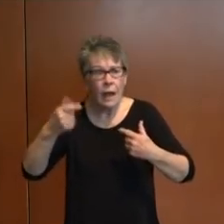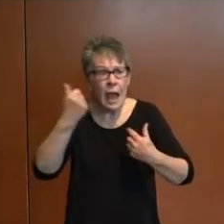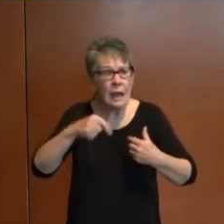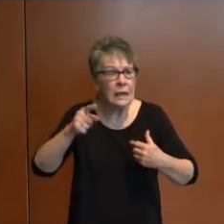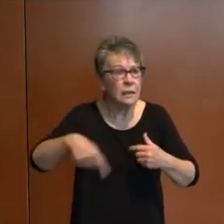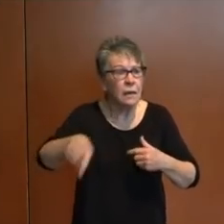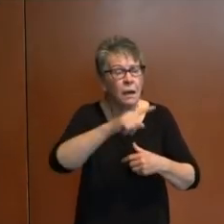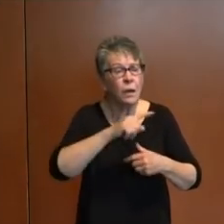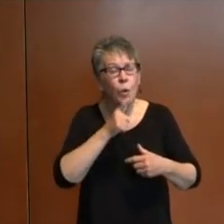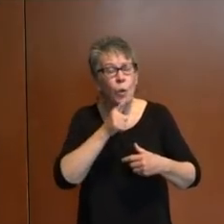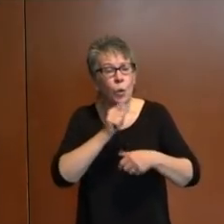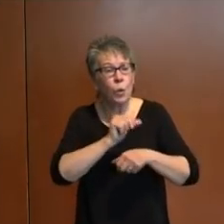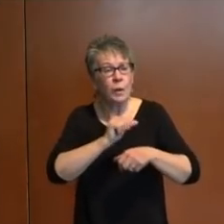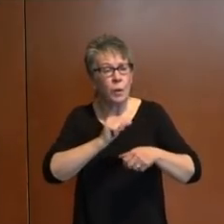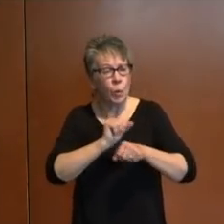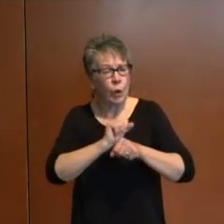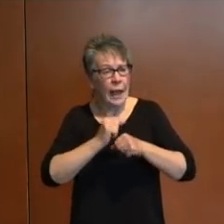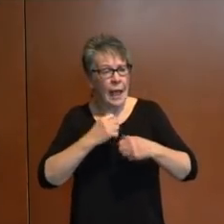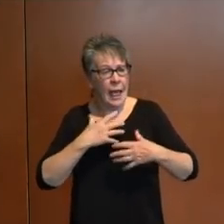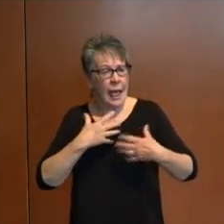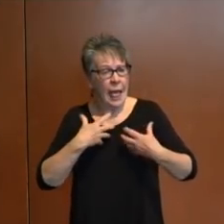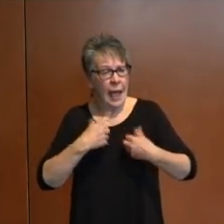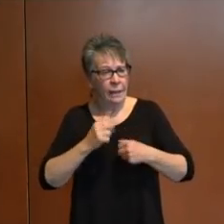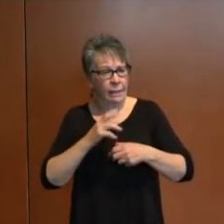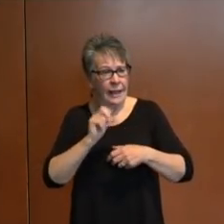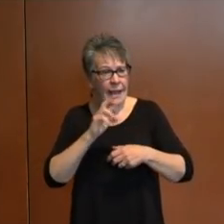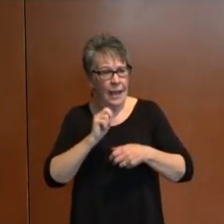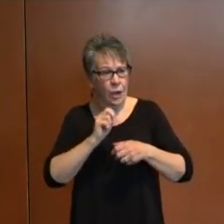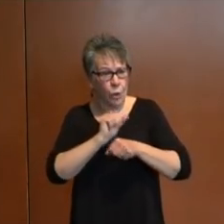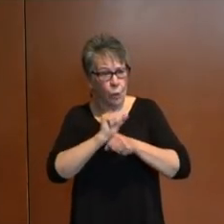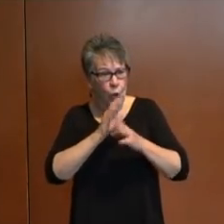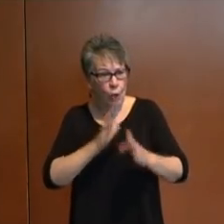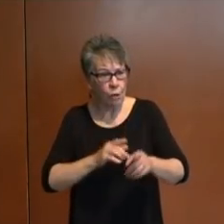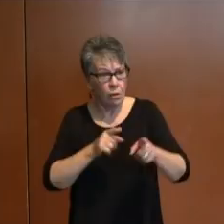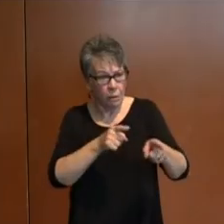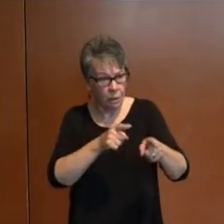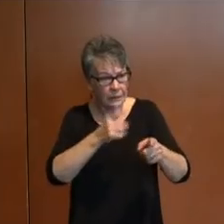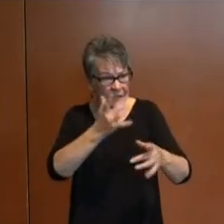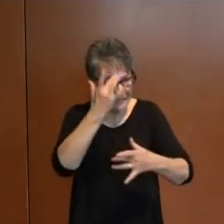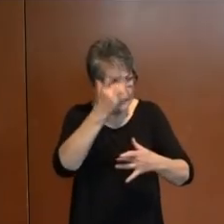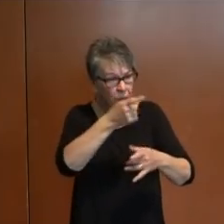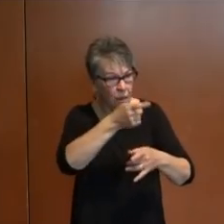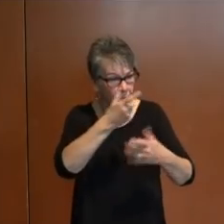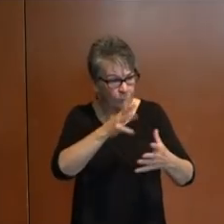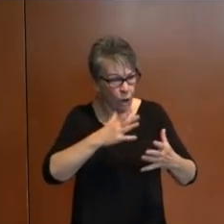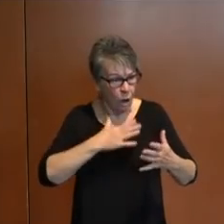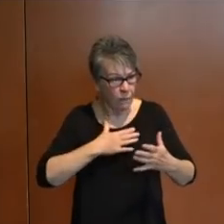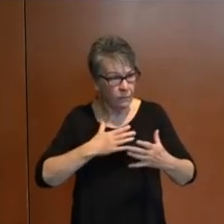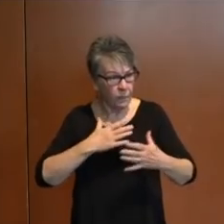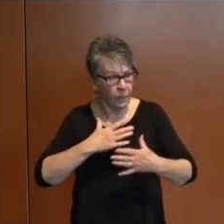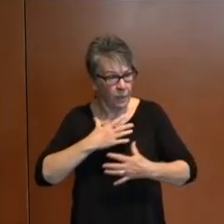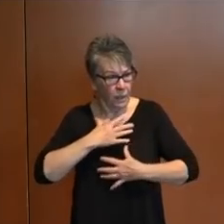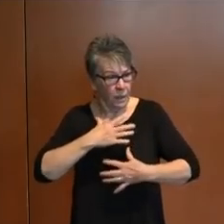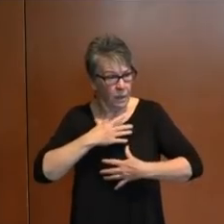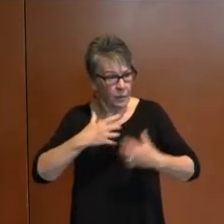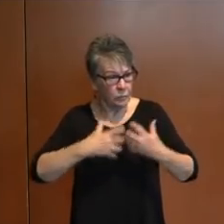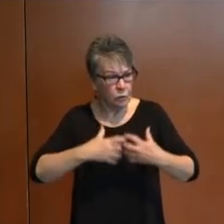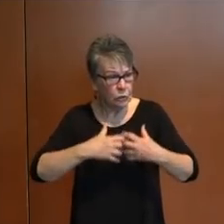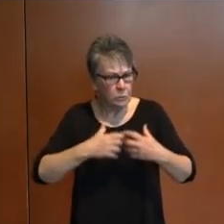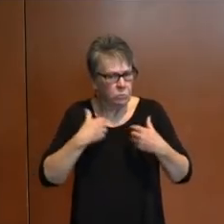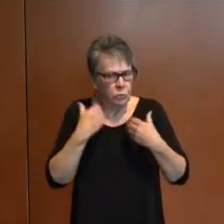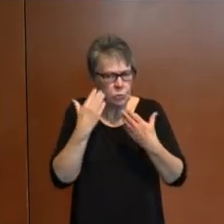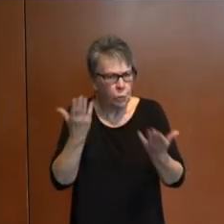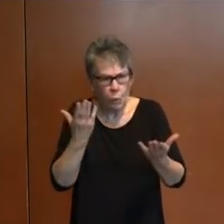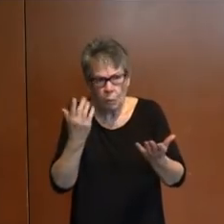handled locally by the hospitals. We do get notified if there is